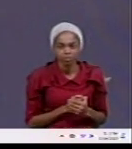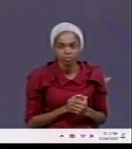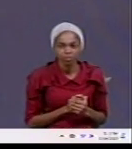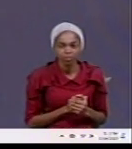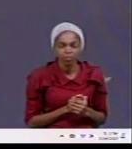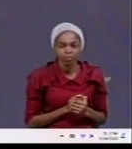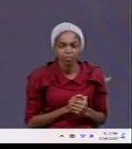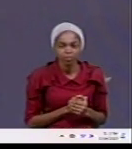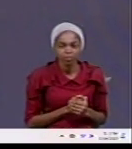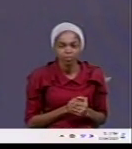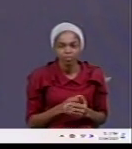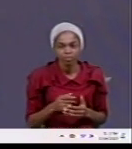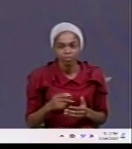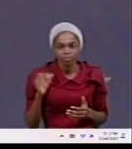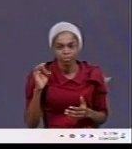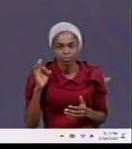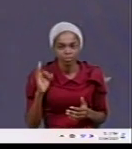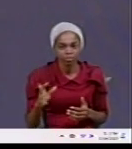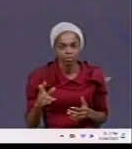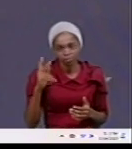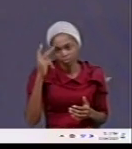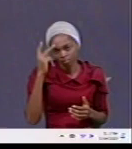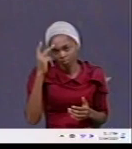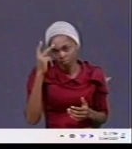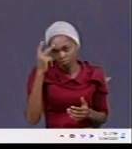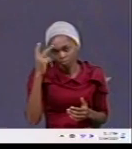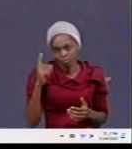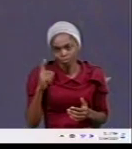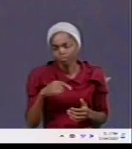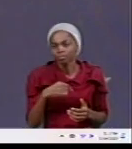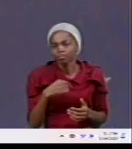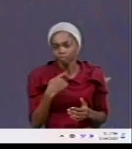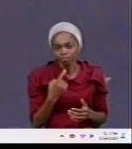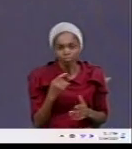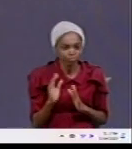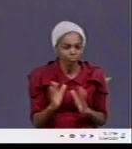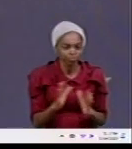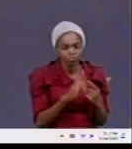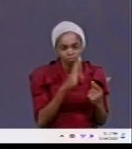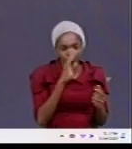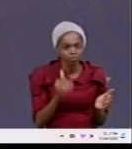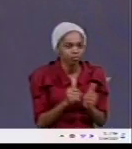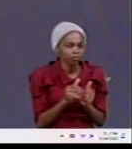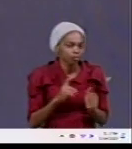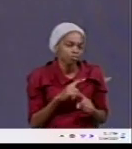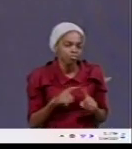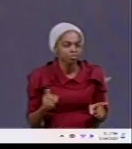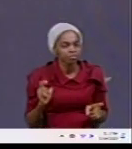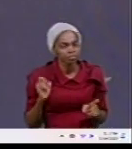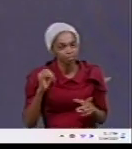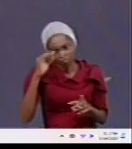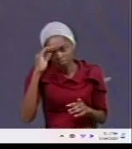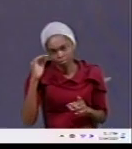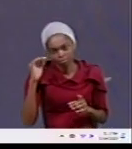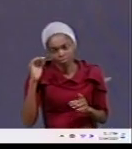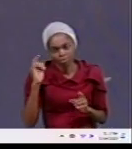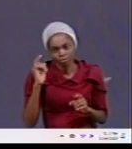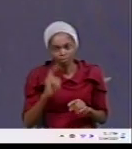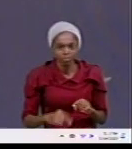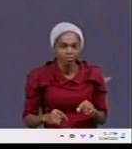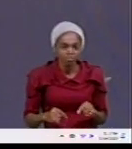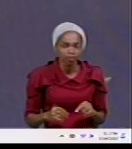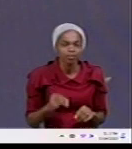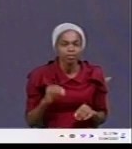He appreciates our commitment and dedication and service. And as the Lord has used him to minister unto us in this last